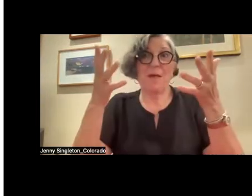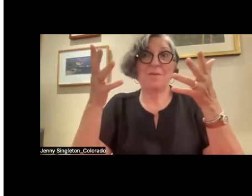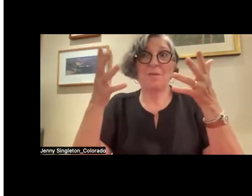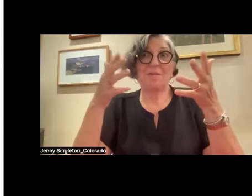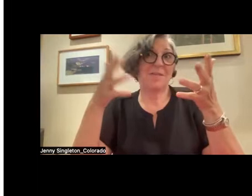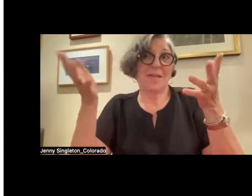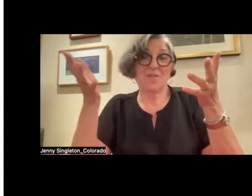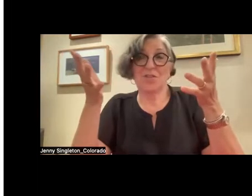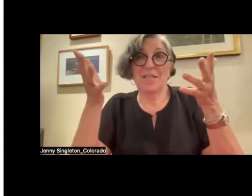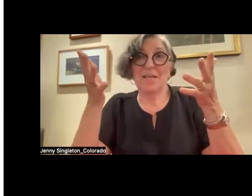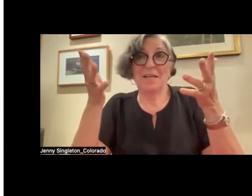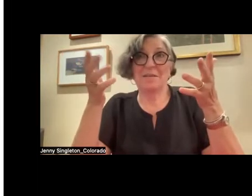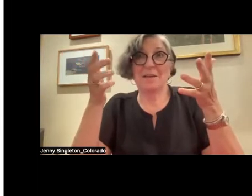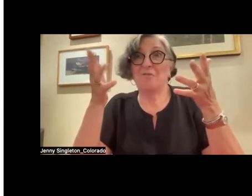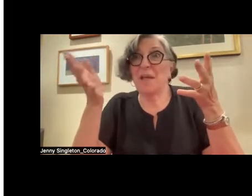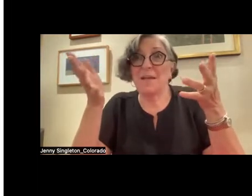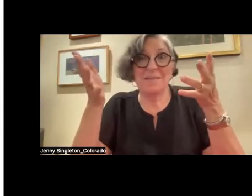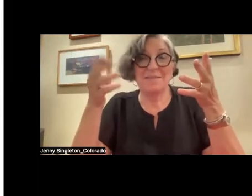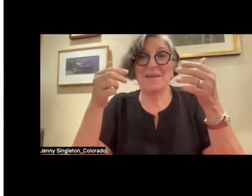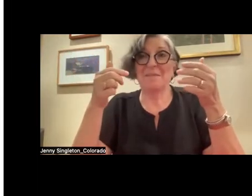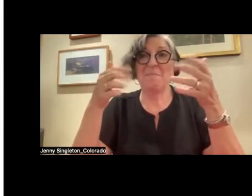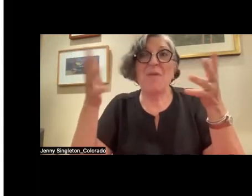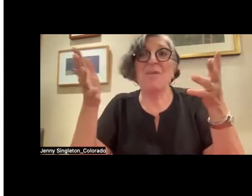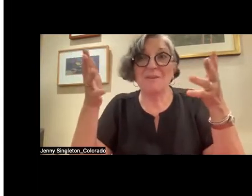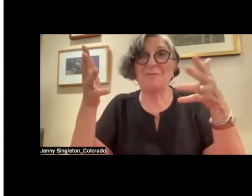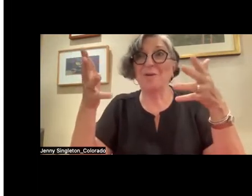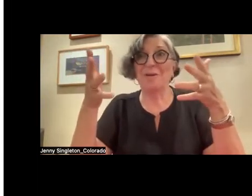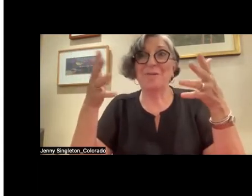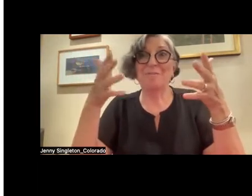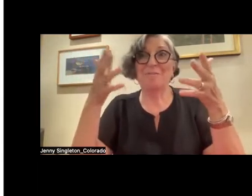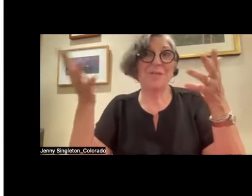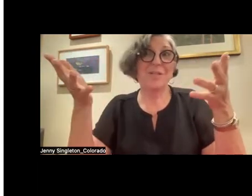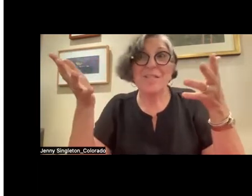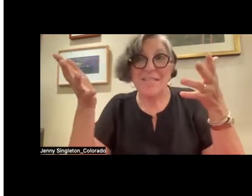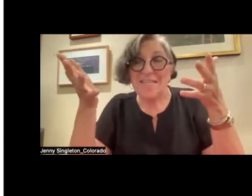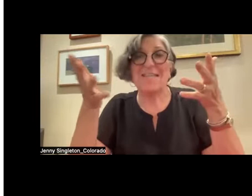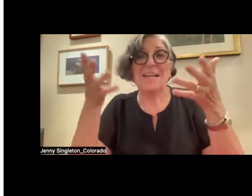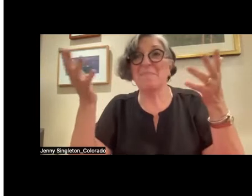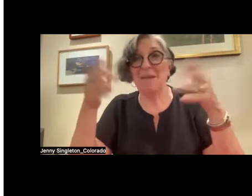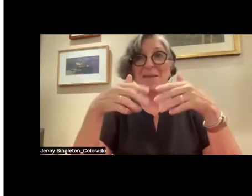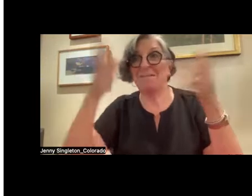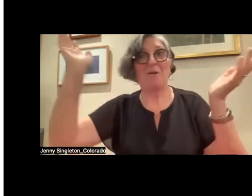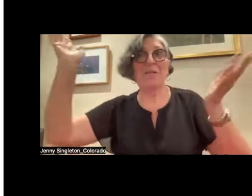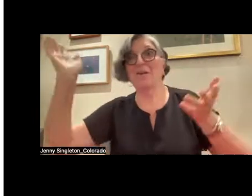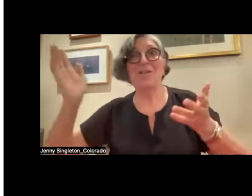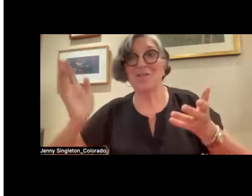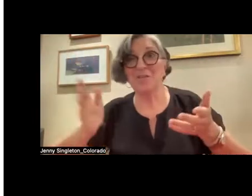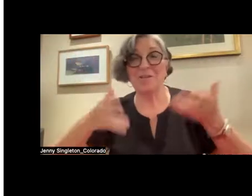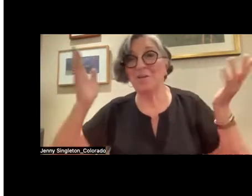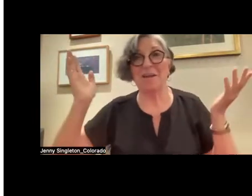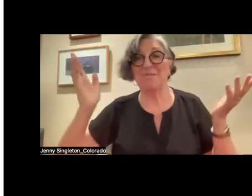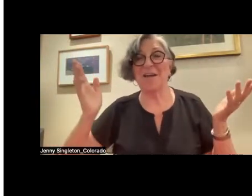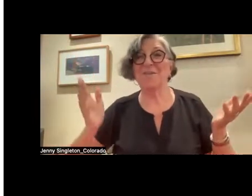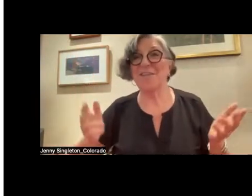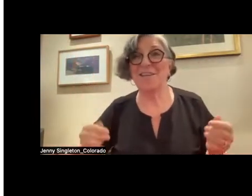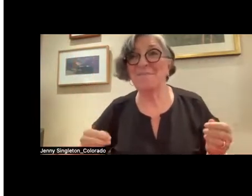about whether this is actually a great method for literacy. Maybe all hearing children who